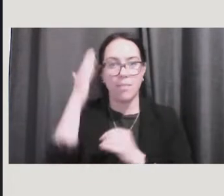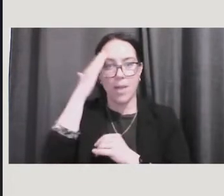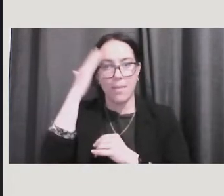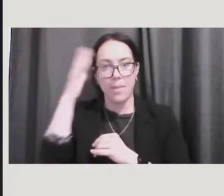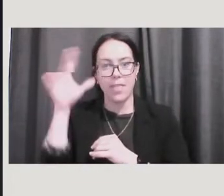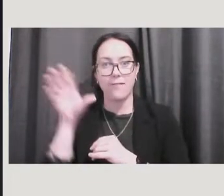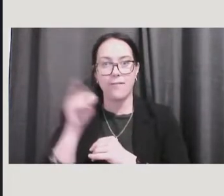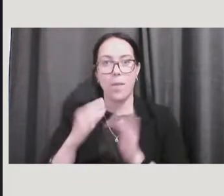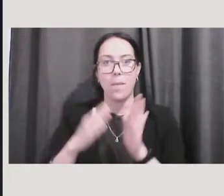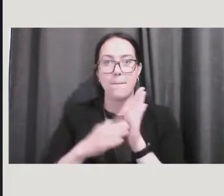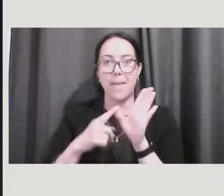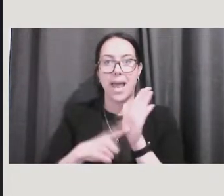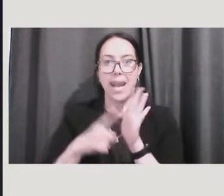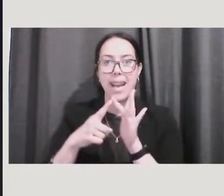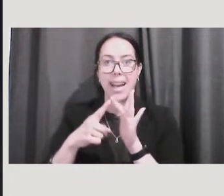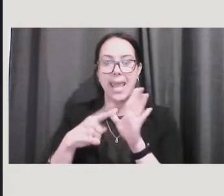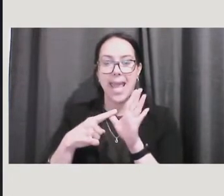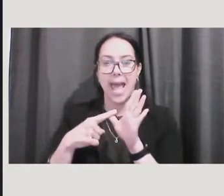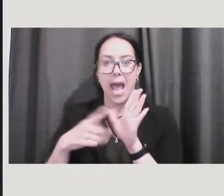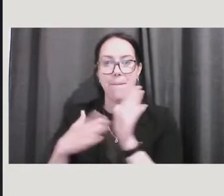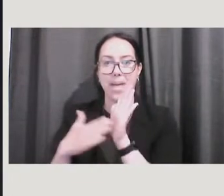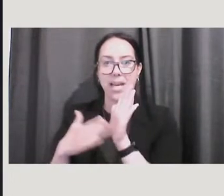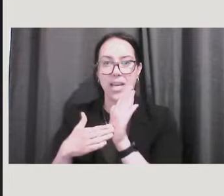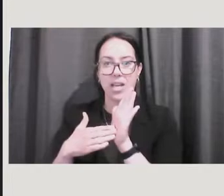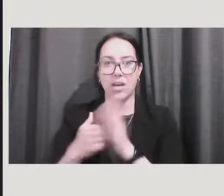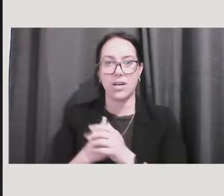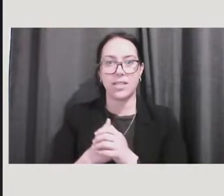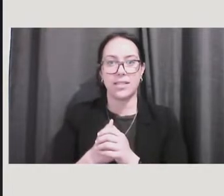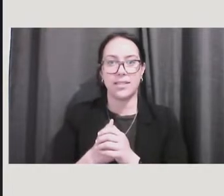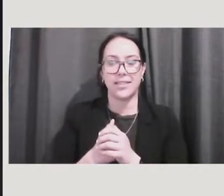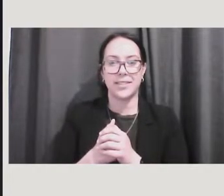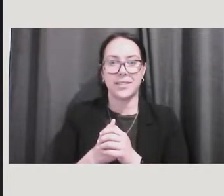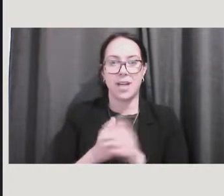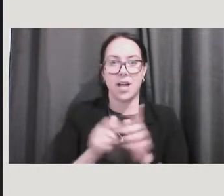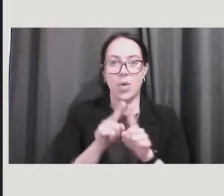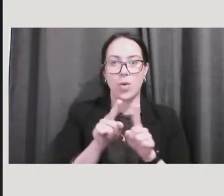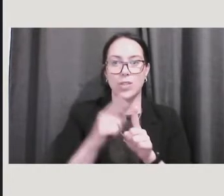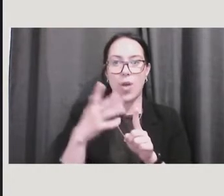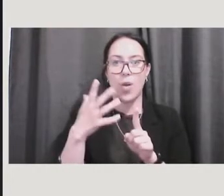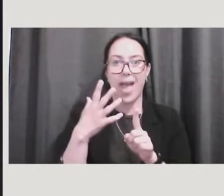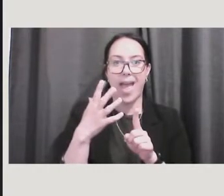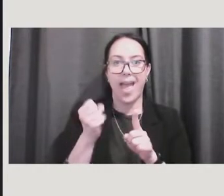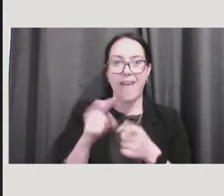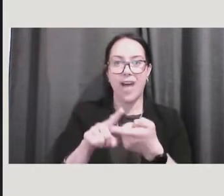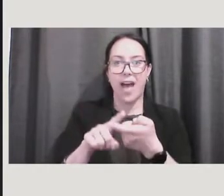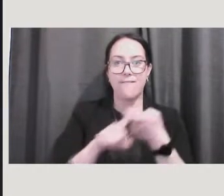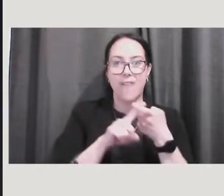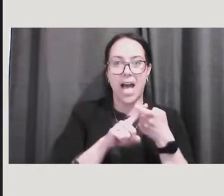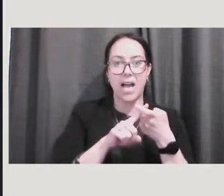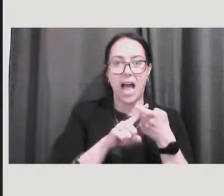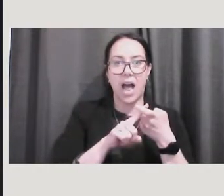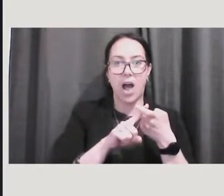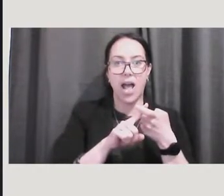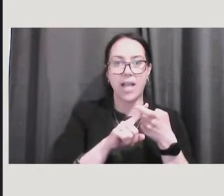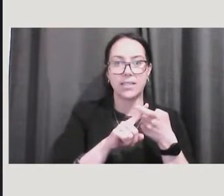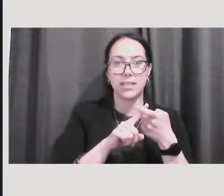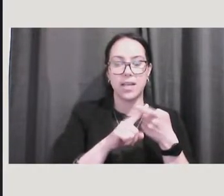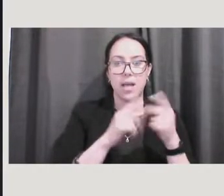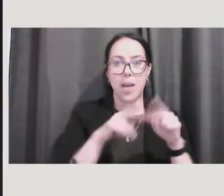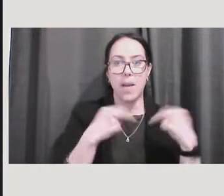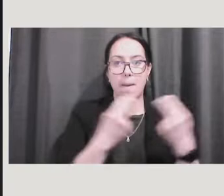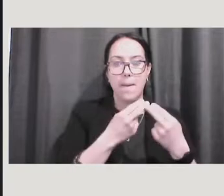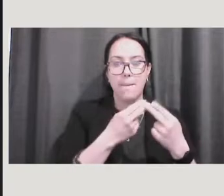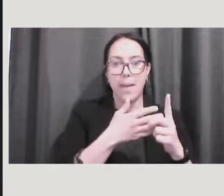in her cell I also have a finite background to my whanau up from the East Coast